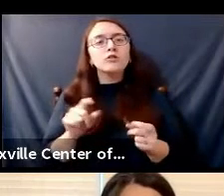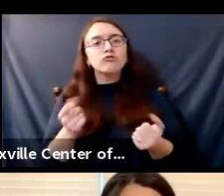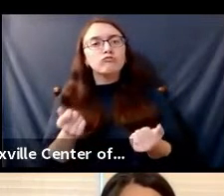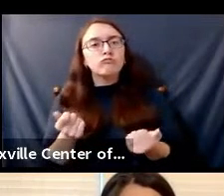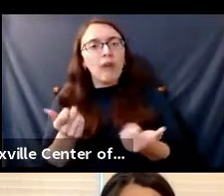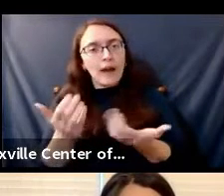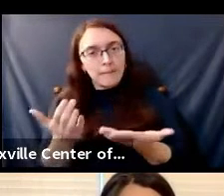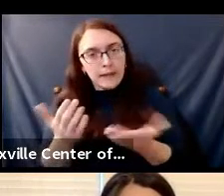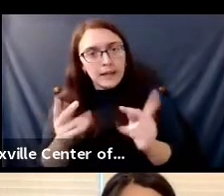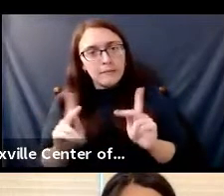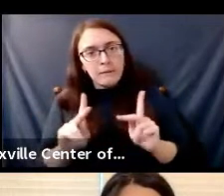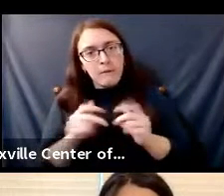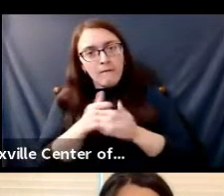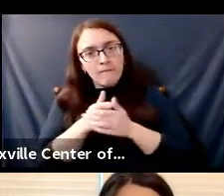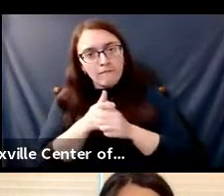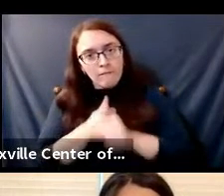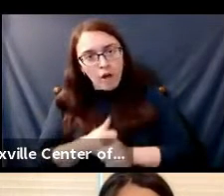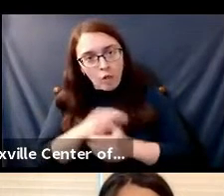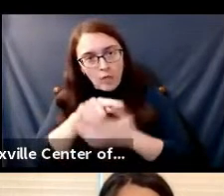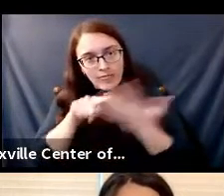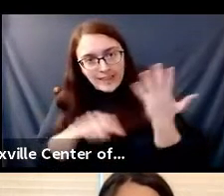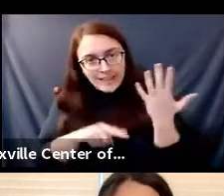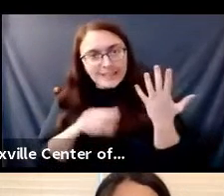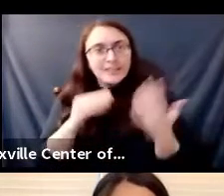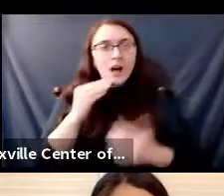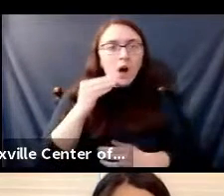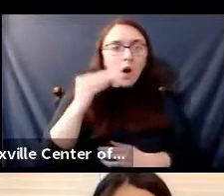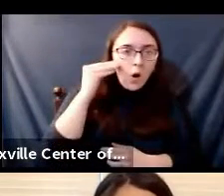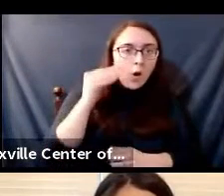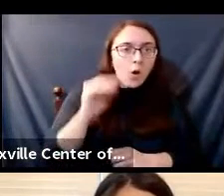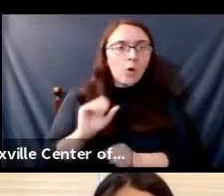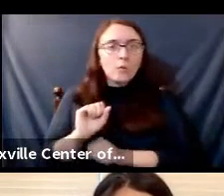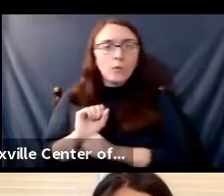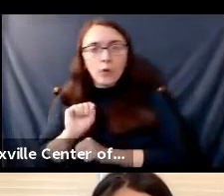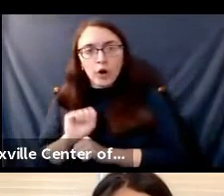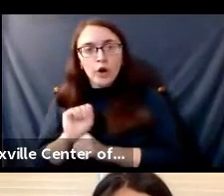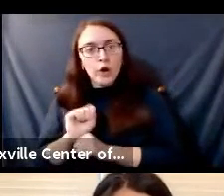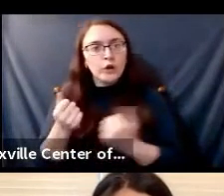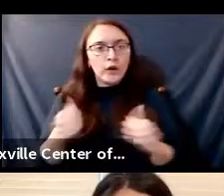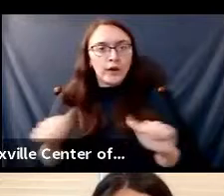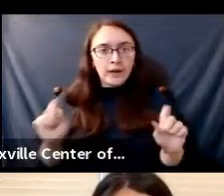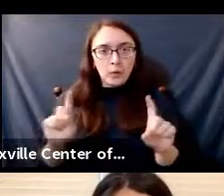actions at home, at the office, and anywhere they are. So that's it.